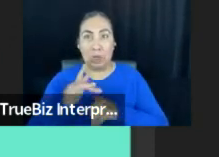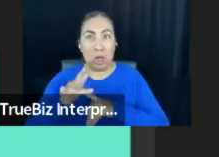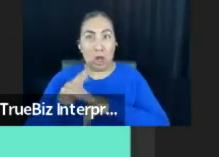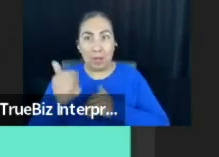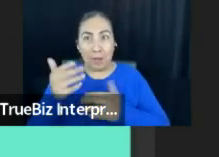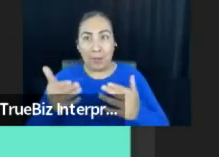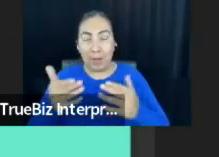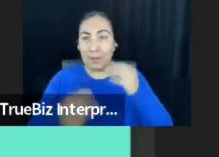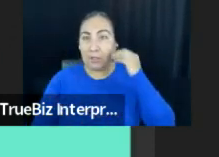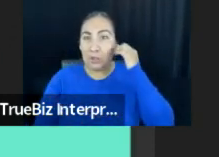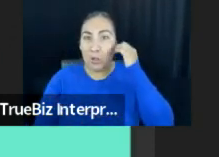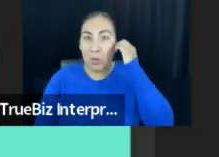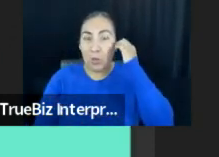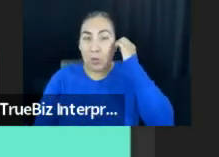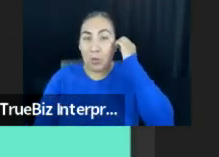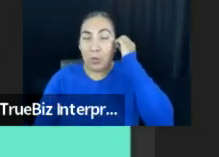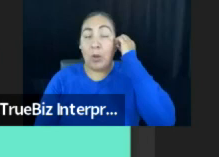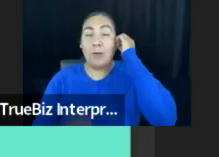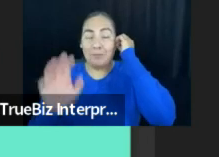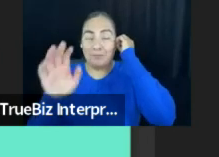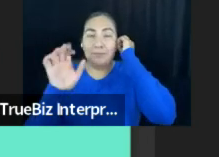Okay. So we want to